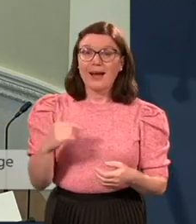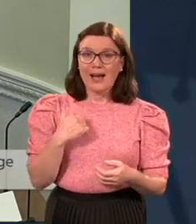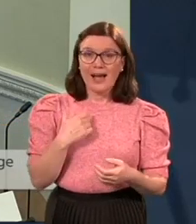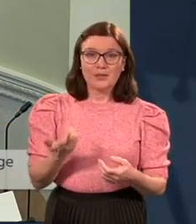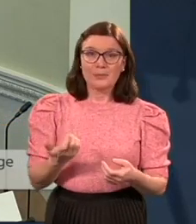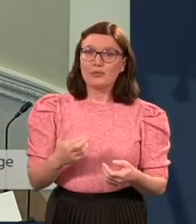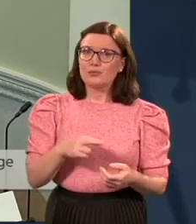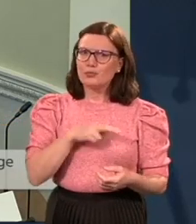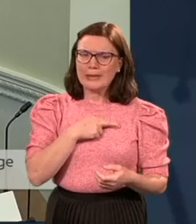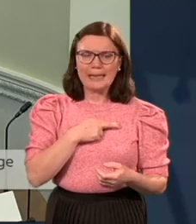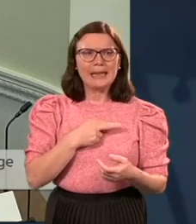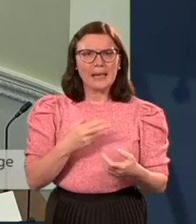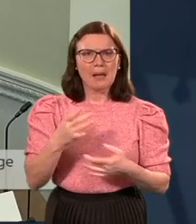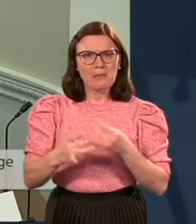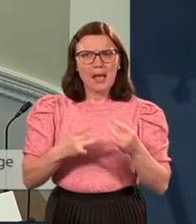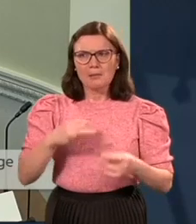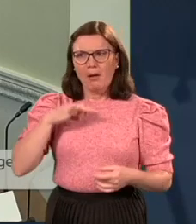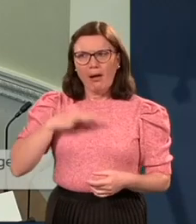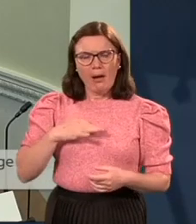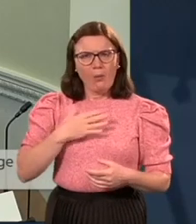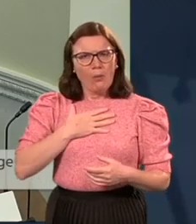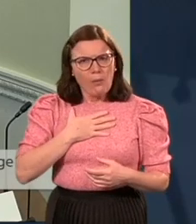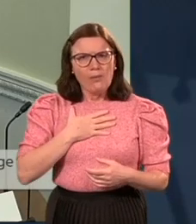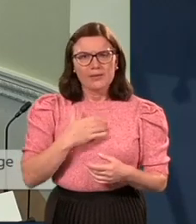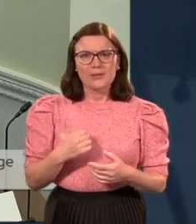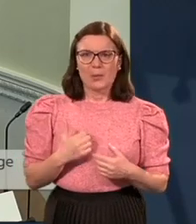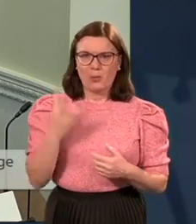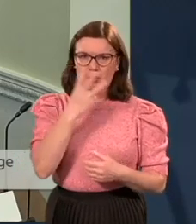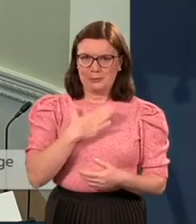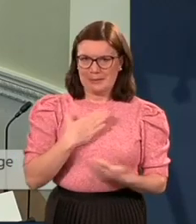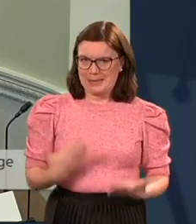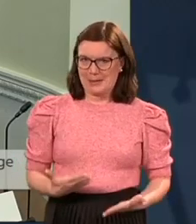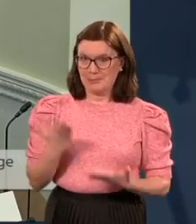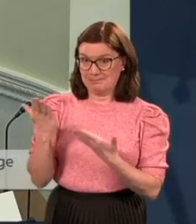been very enriching, to be honest with you. So here goes.